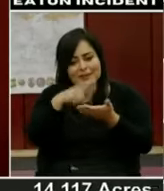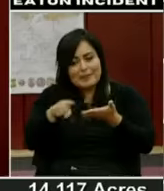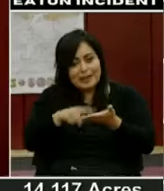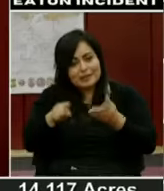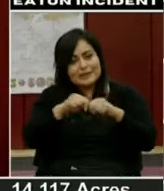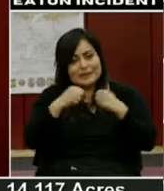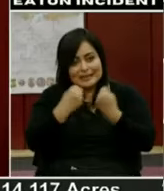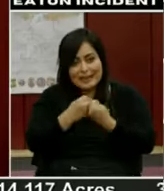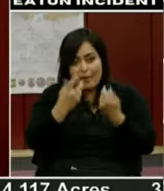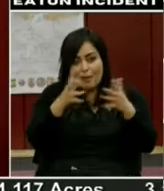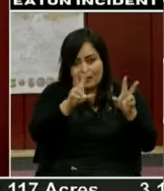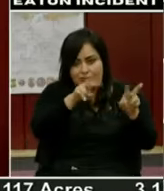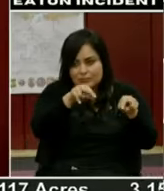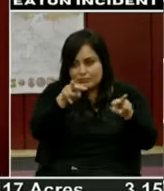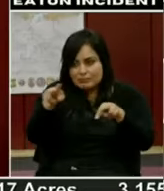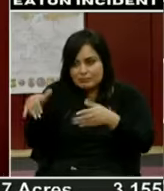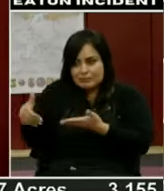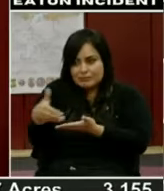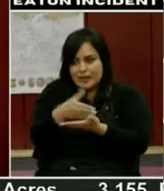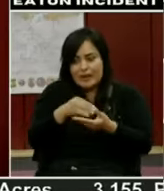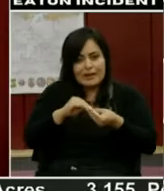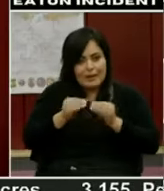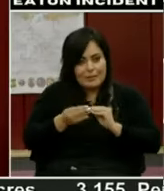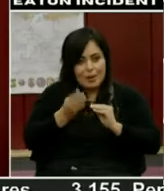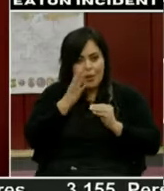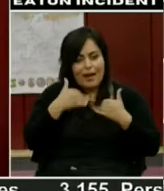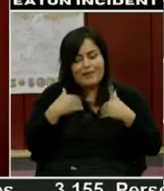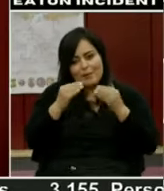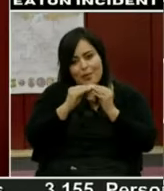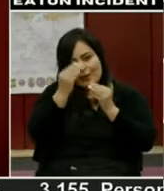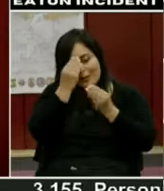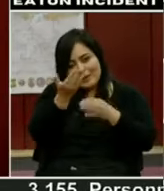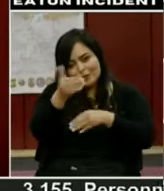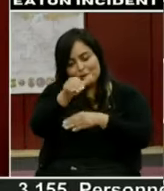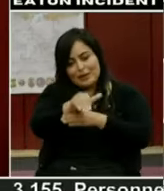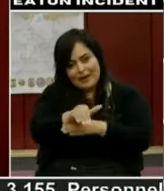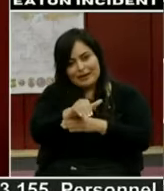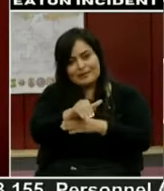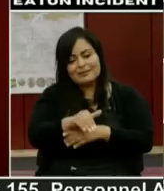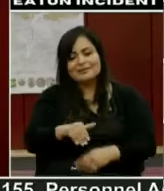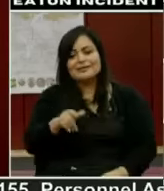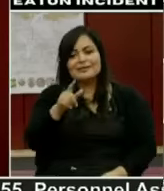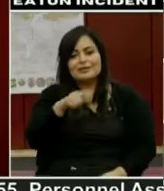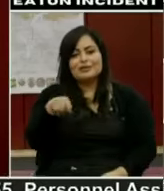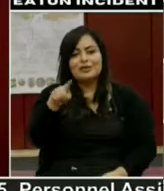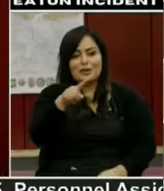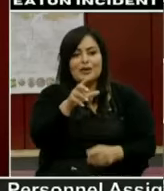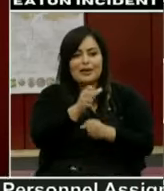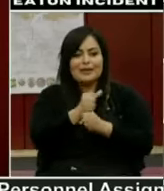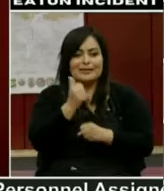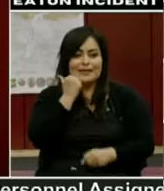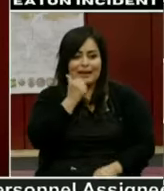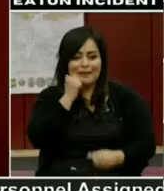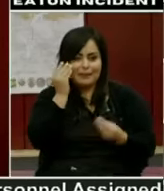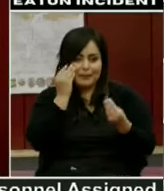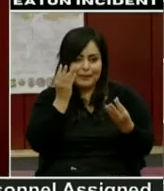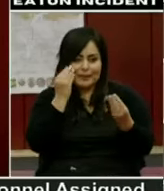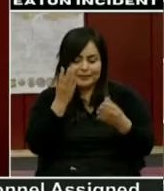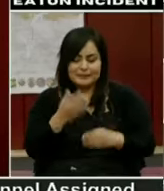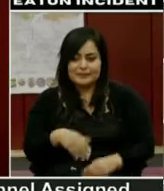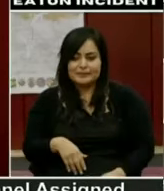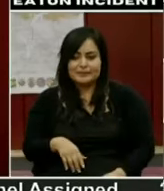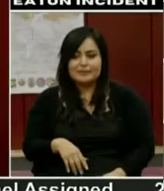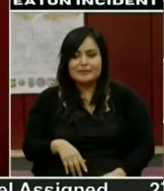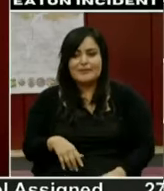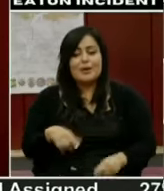getting numbers. There'll be a little more information on that later tonight for you guys to get that information daily. We're also